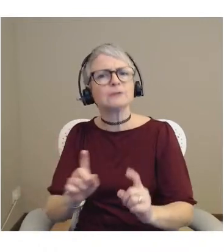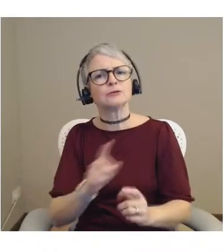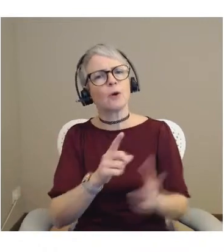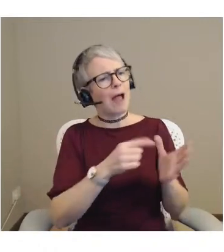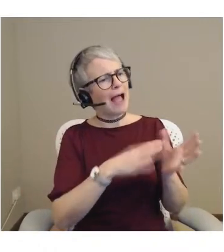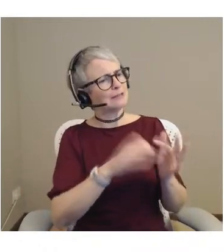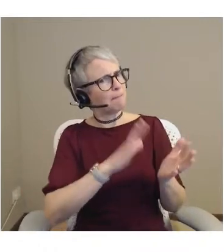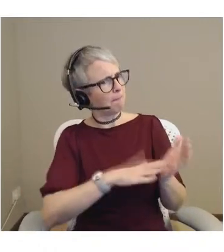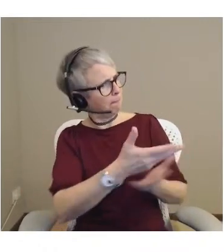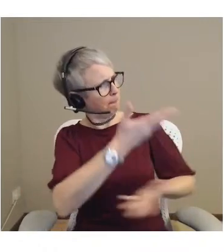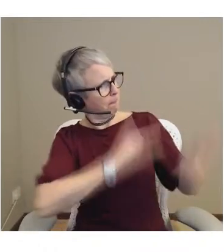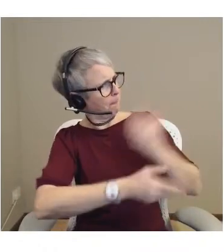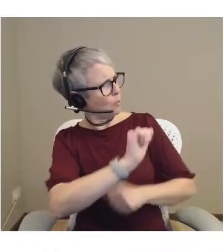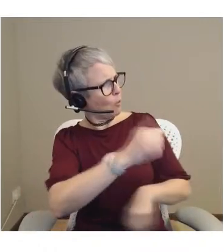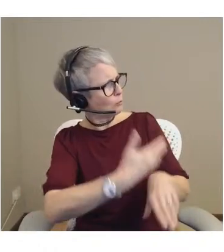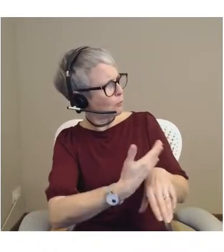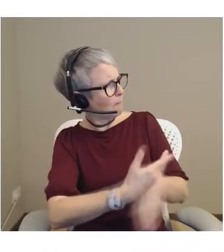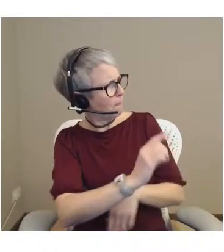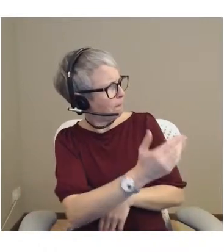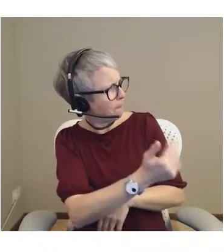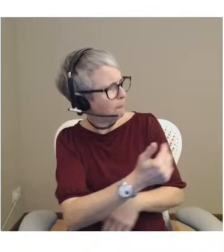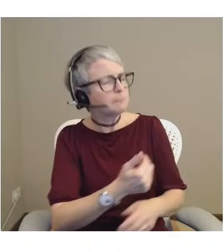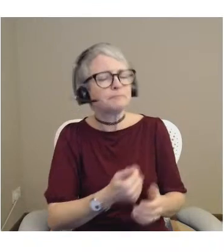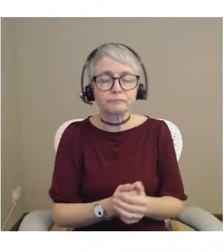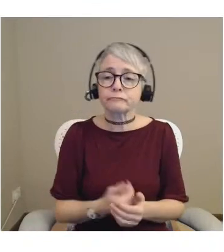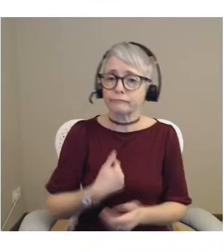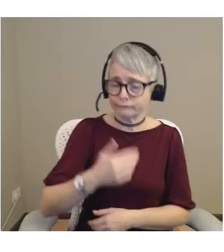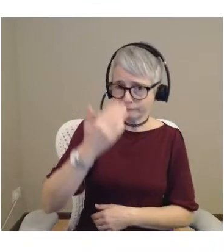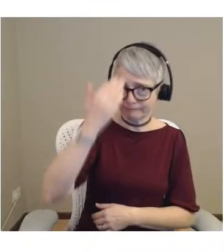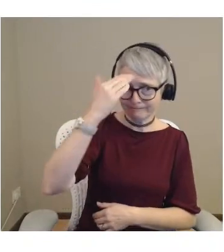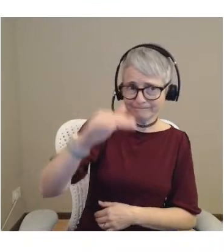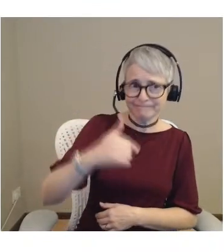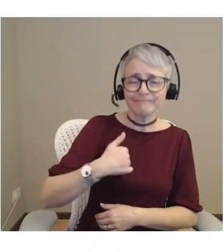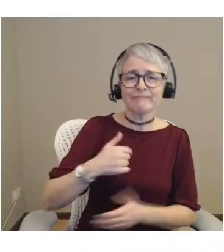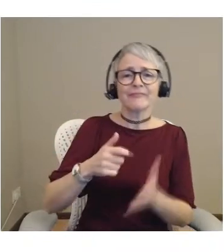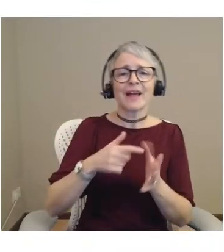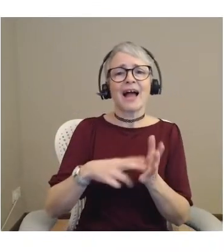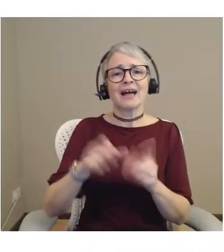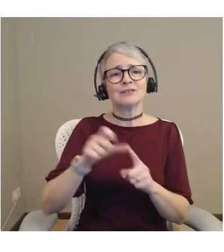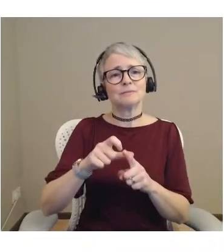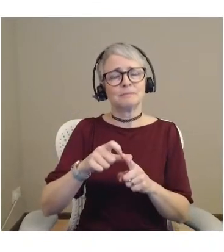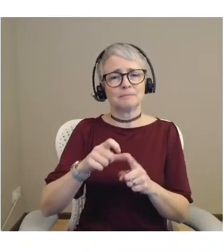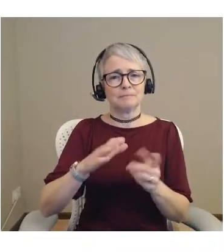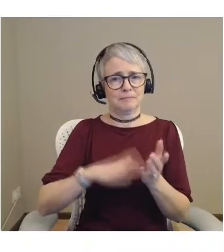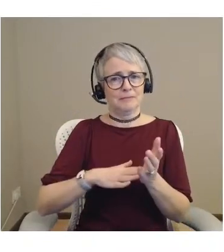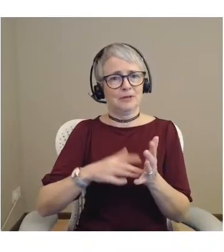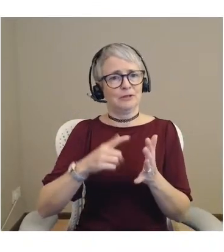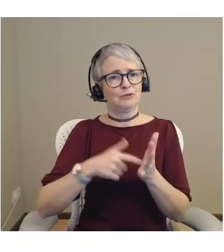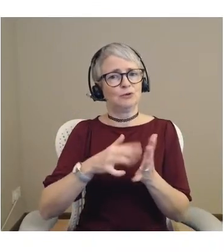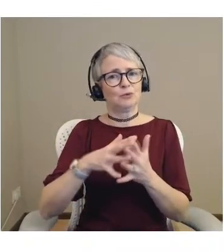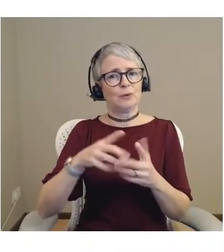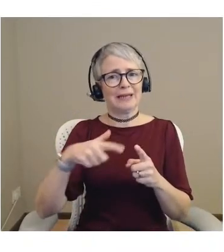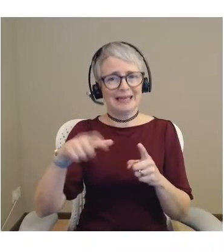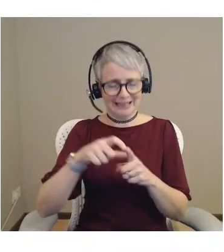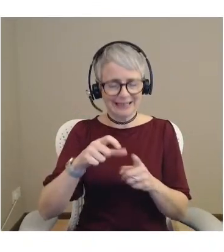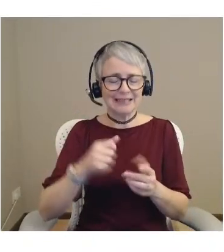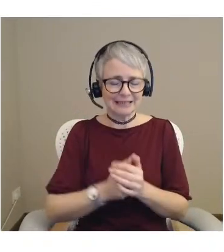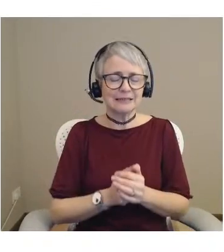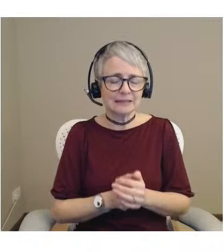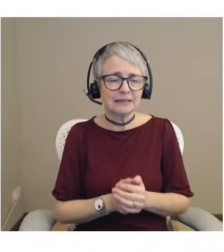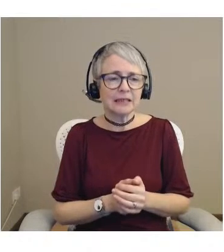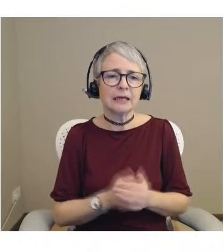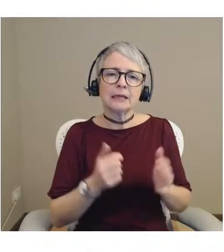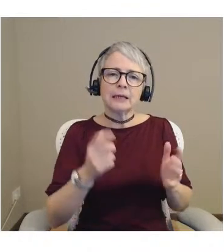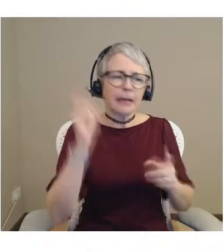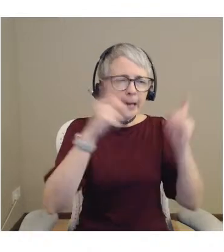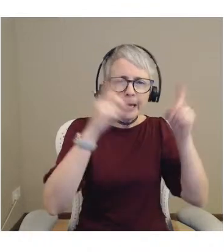the work you do with AbilityNet? Yeah, hi, I'm Adam Tweed. I'm the innovation consultant at AbilityNet. And basically, a lot of the stuff that we're doing is